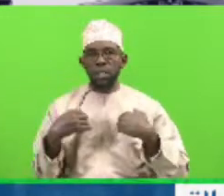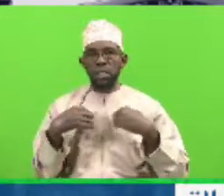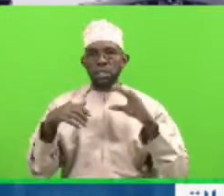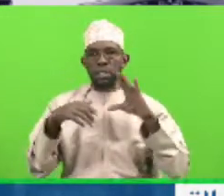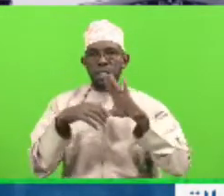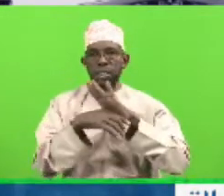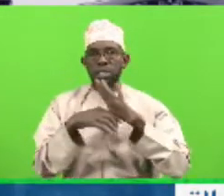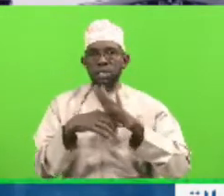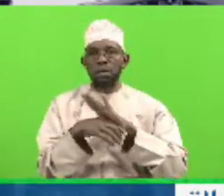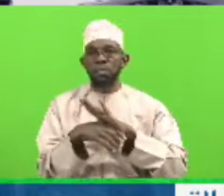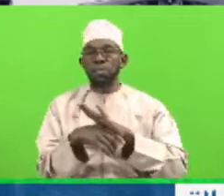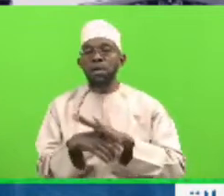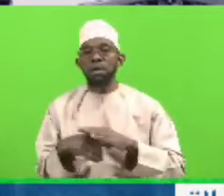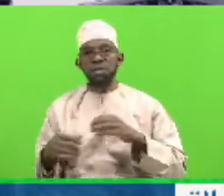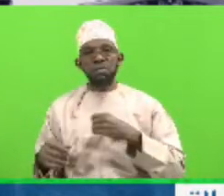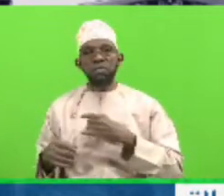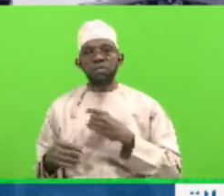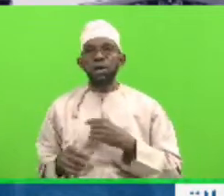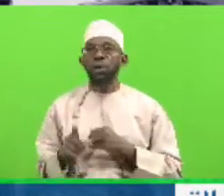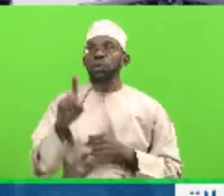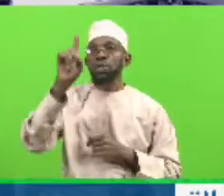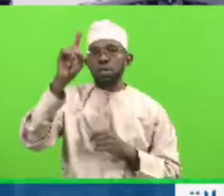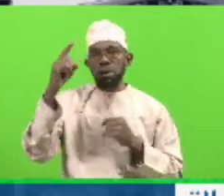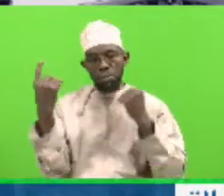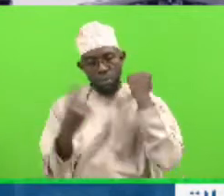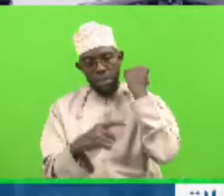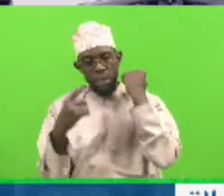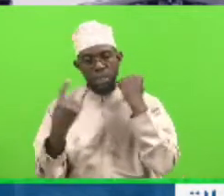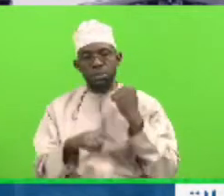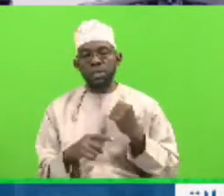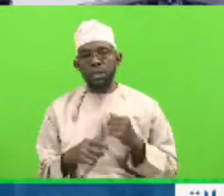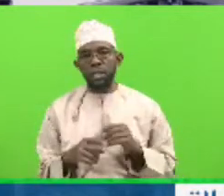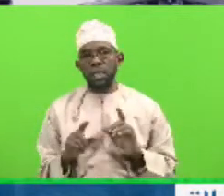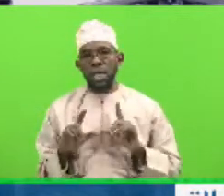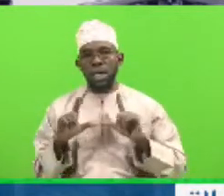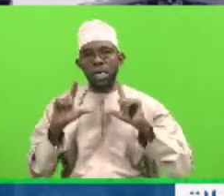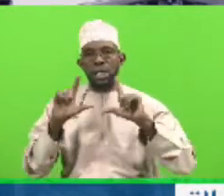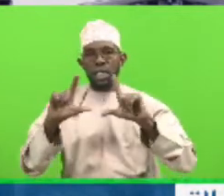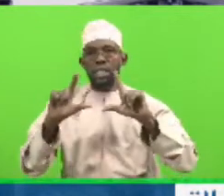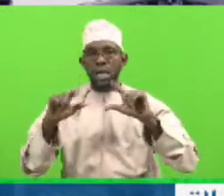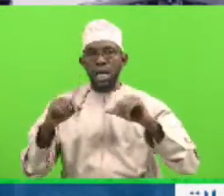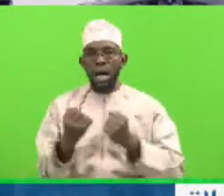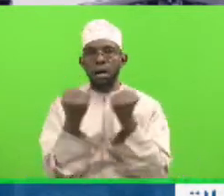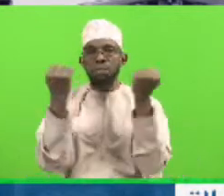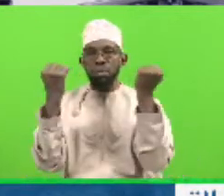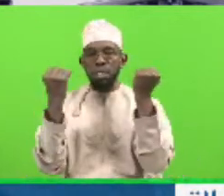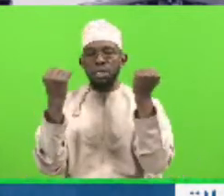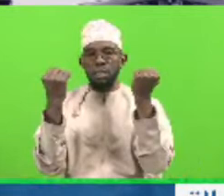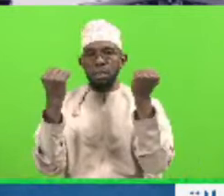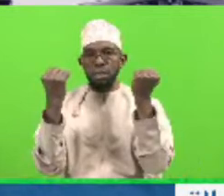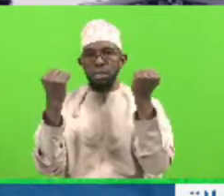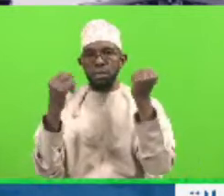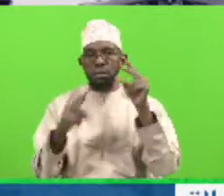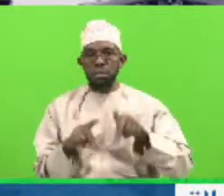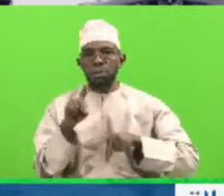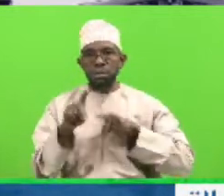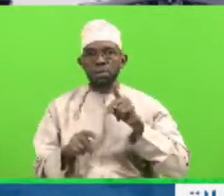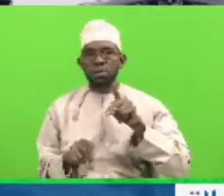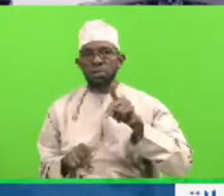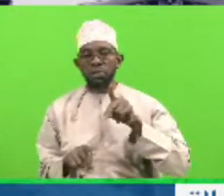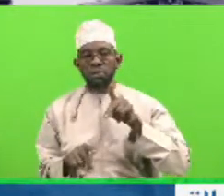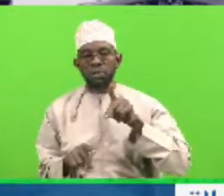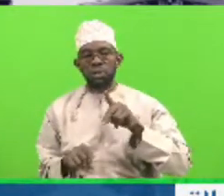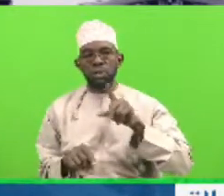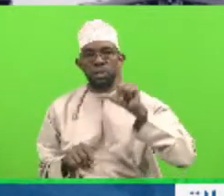then fear the torment of Allah subhanahu wa ta'ala. And let what happened to the people of Lut be